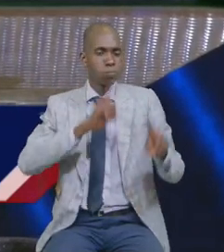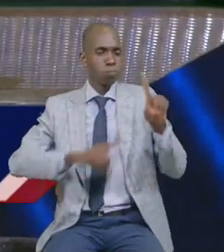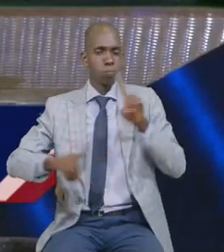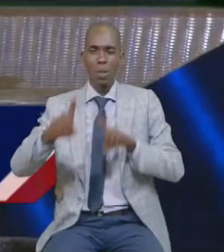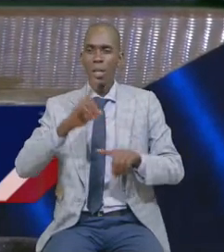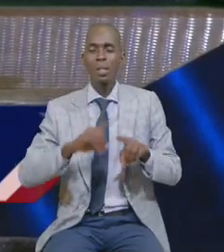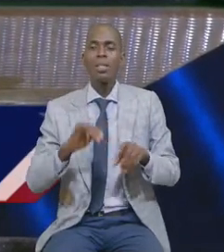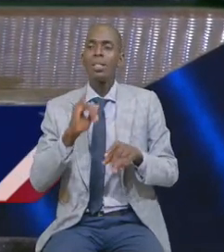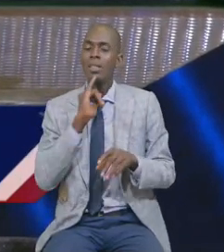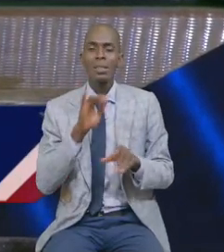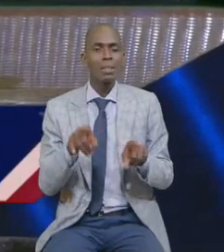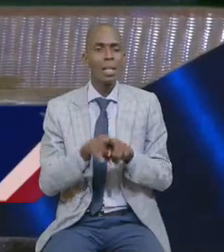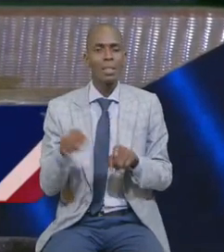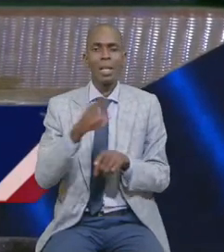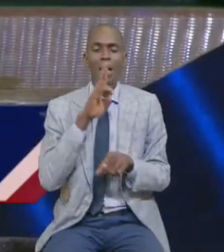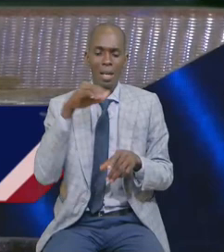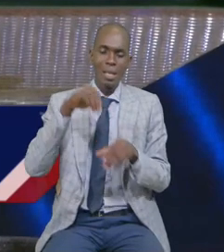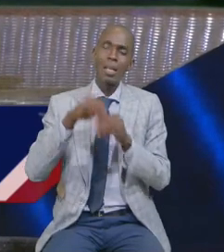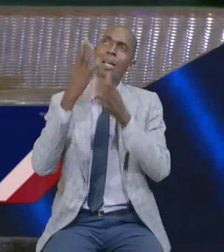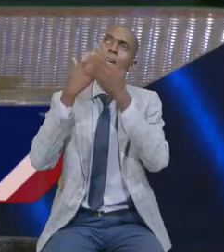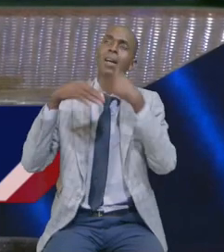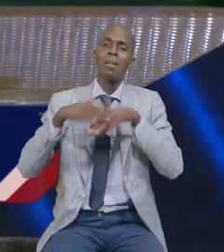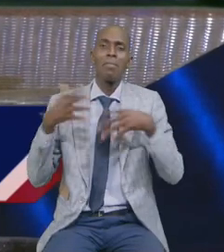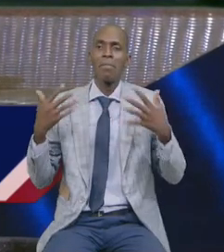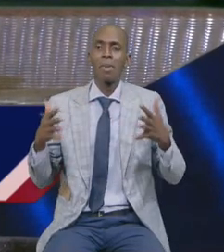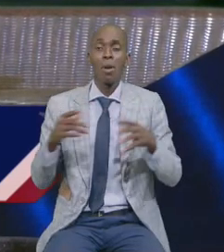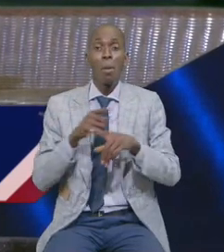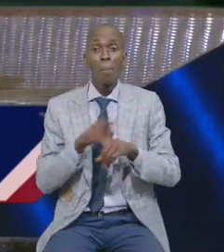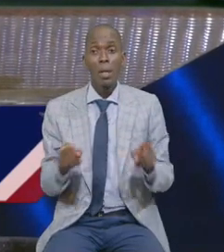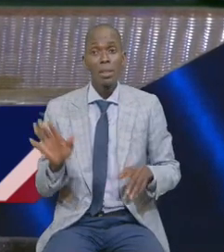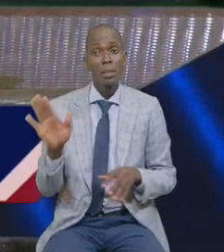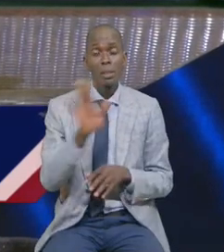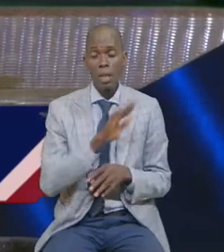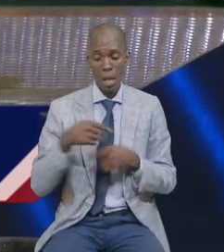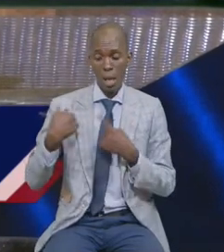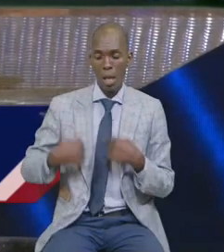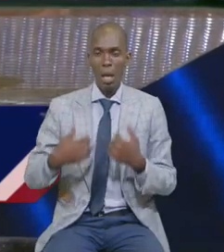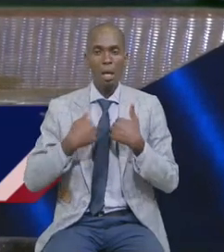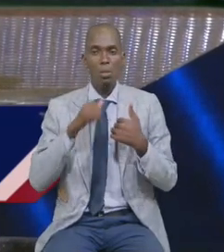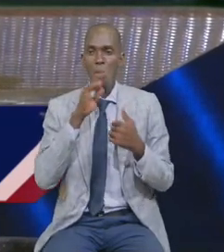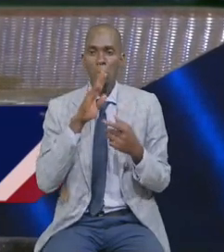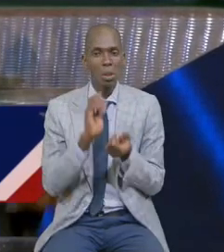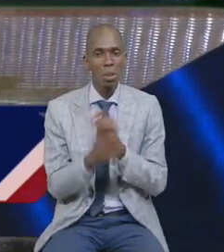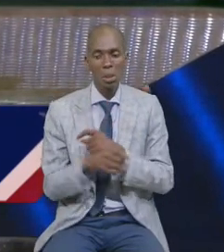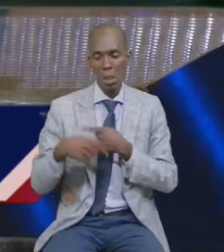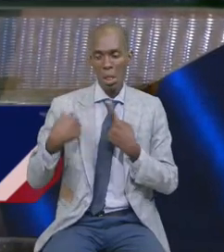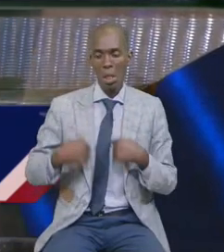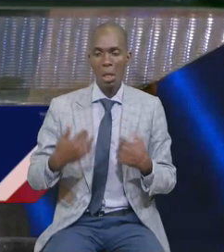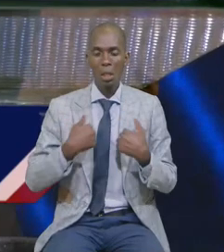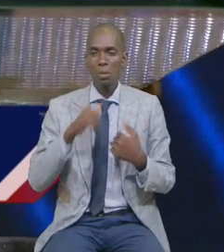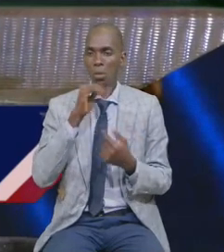in heaven already. But their hearts have not been changed. Their hearts have not been converted. It's